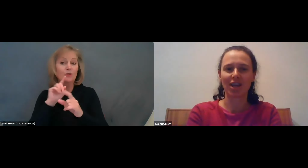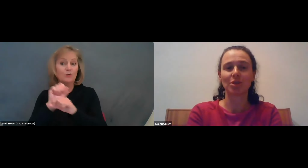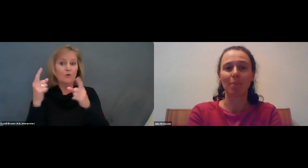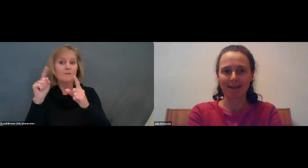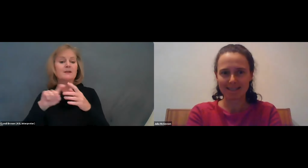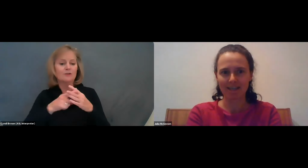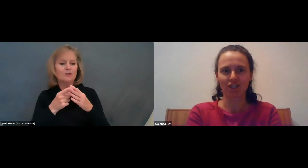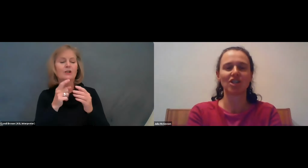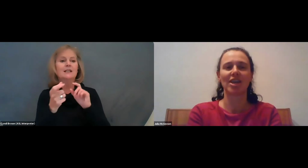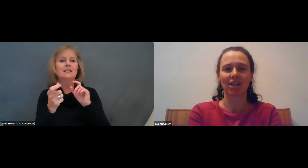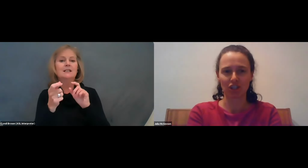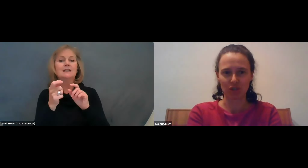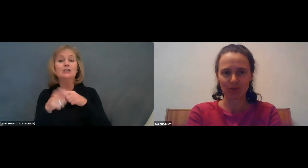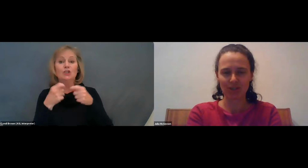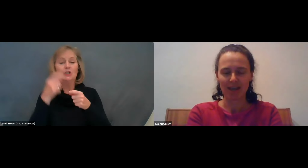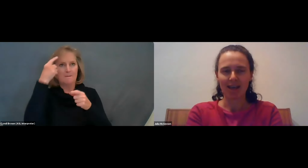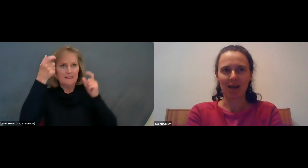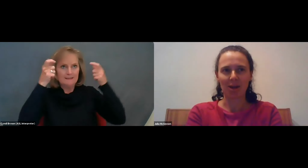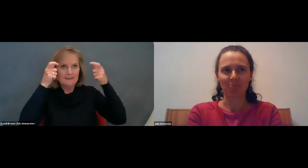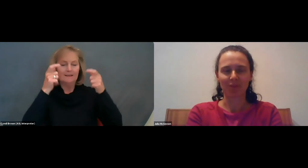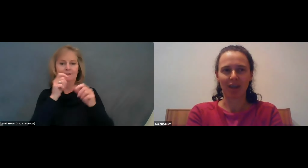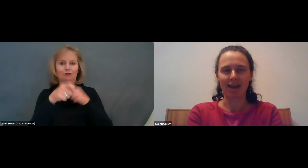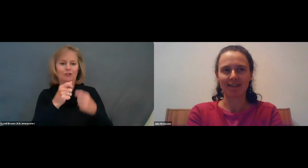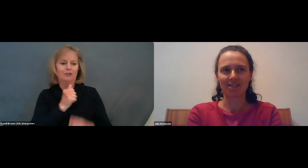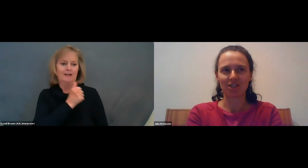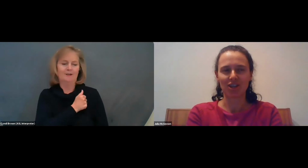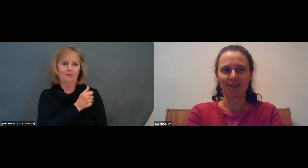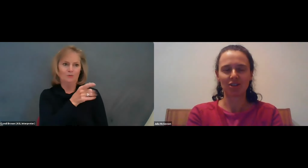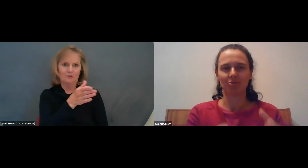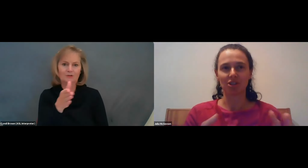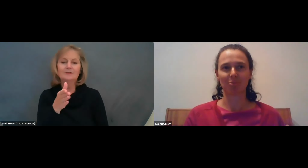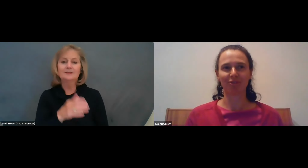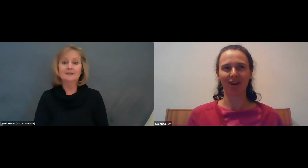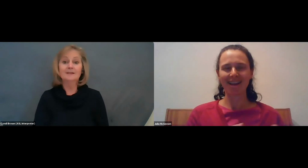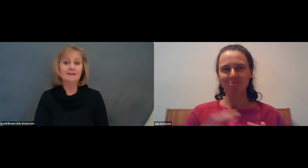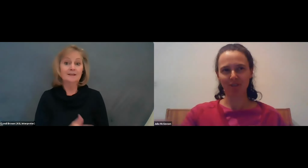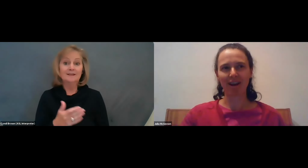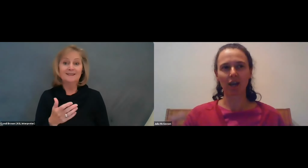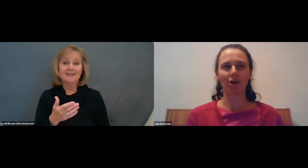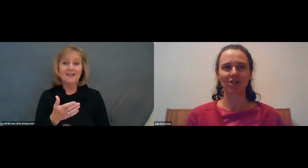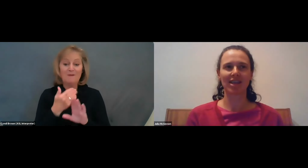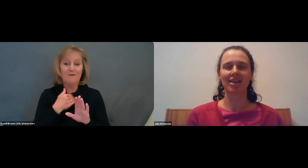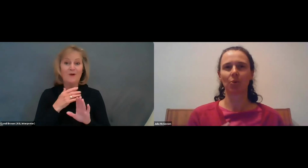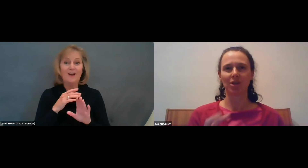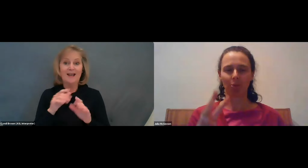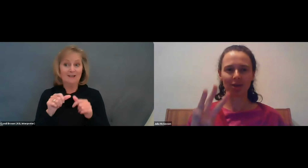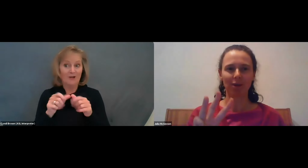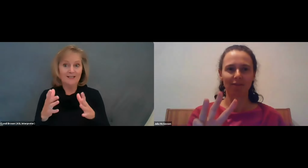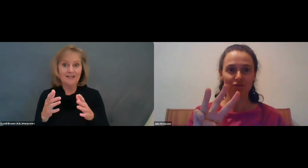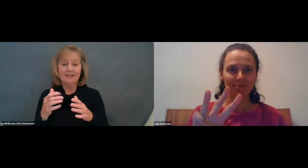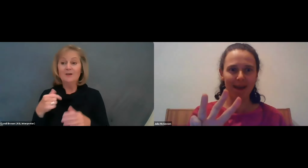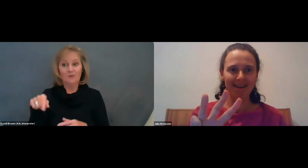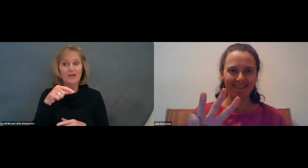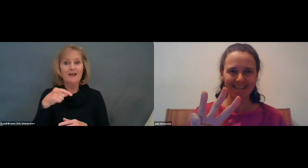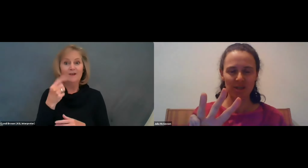with changing the mindset, changing the attitudes. And just before I go on to say that we